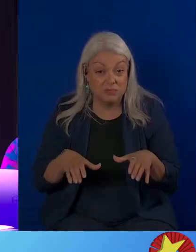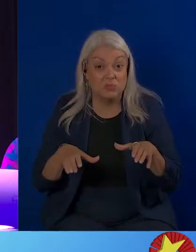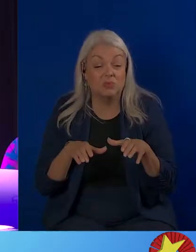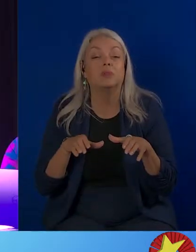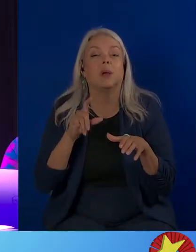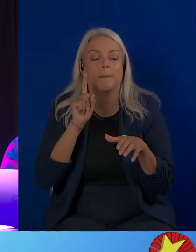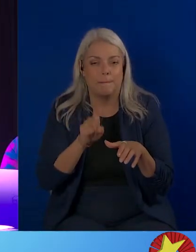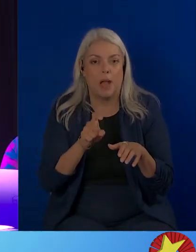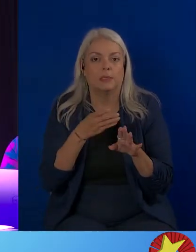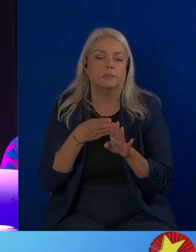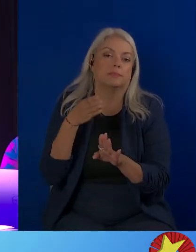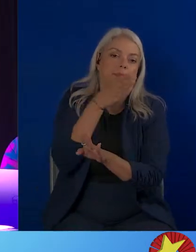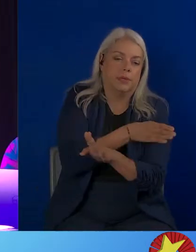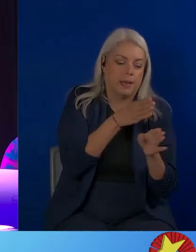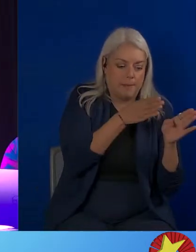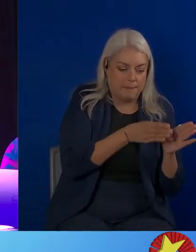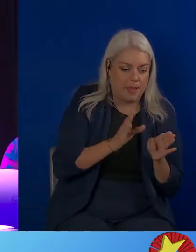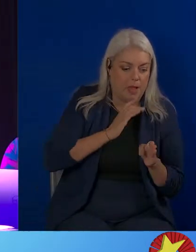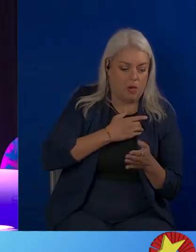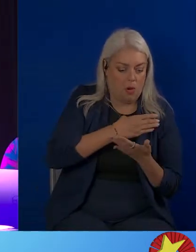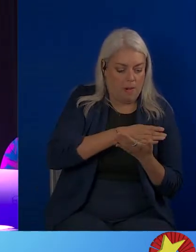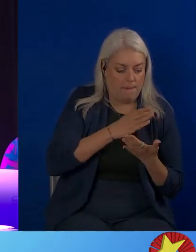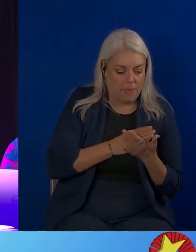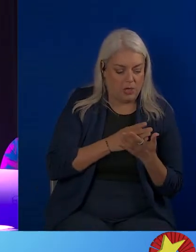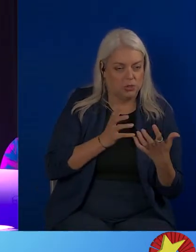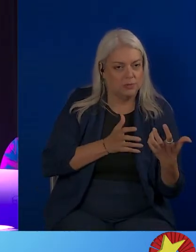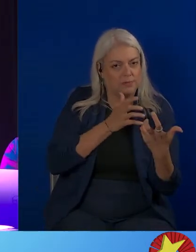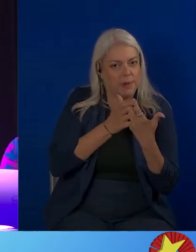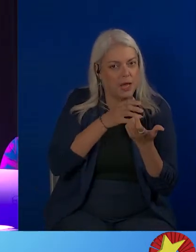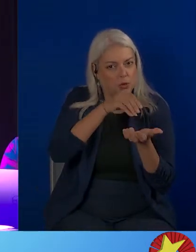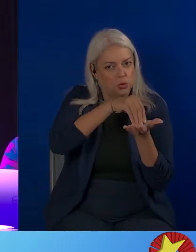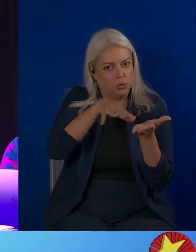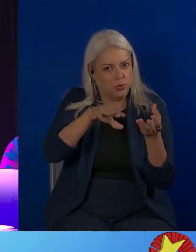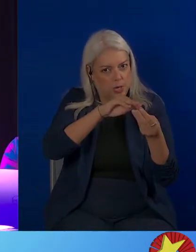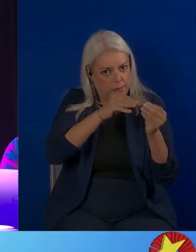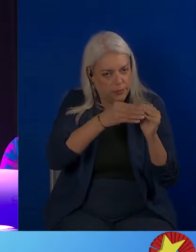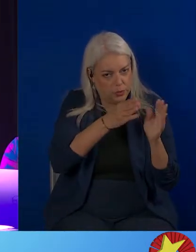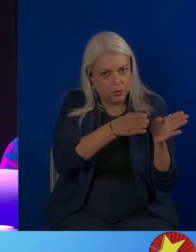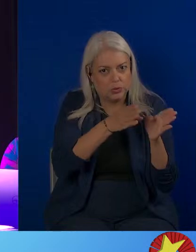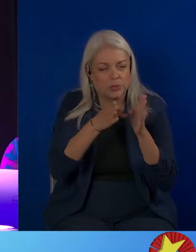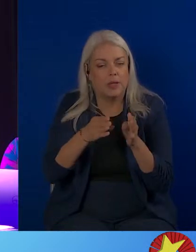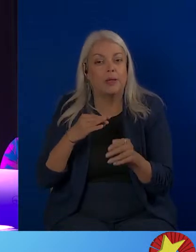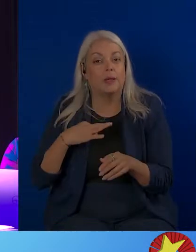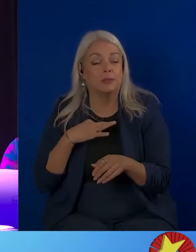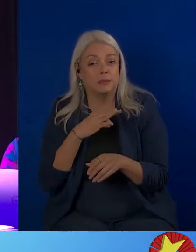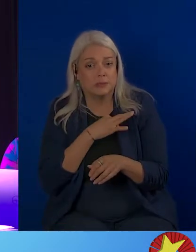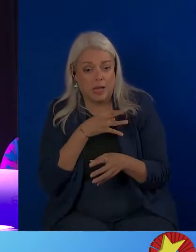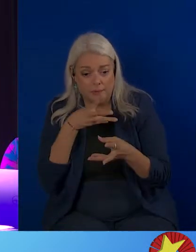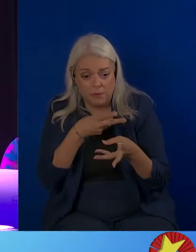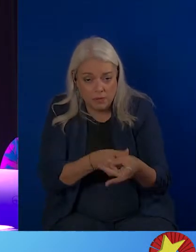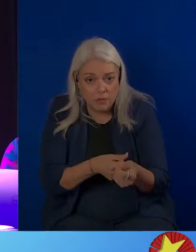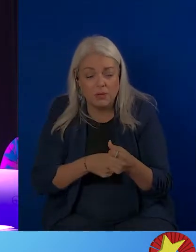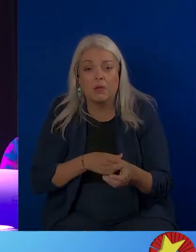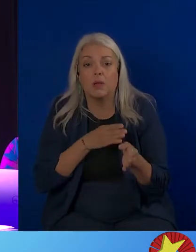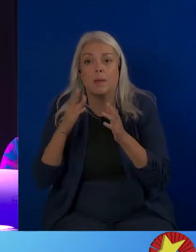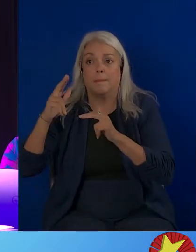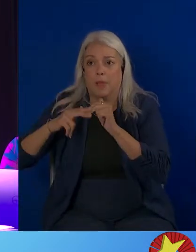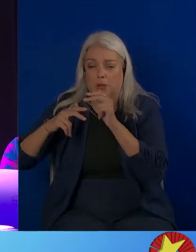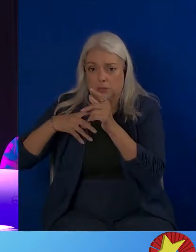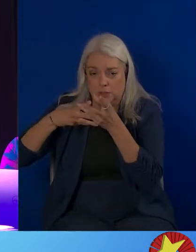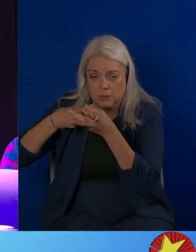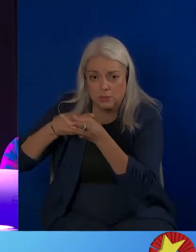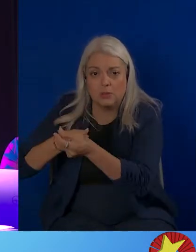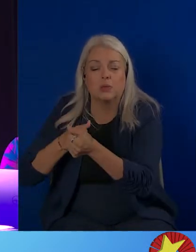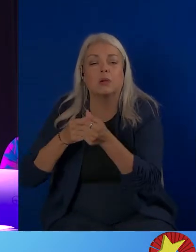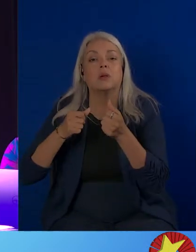reflect the new student count realities and look at how we can best ensure funding is going where it serves our students best.